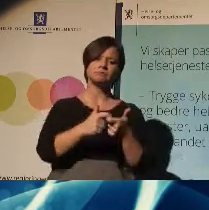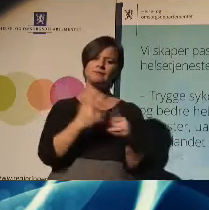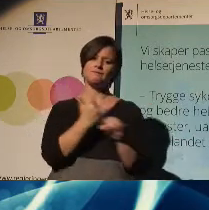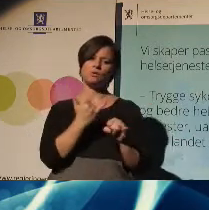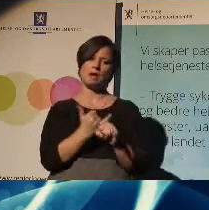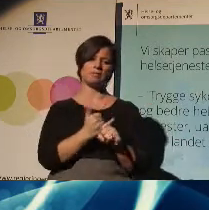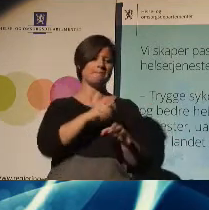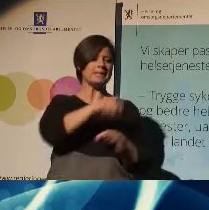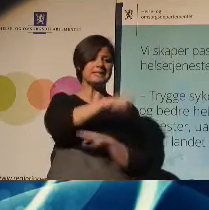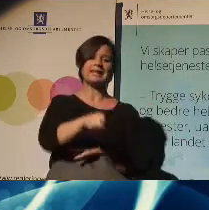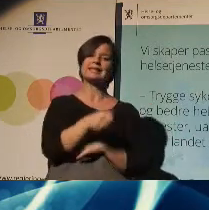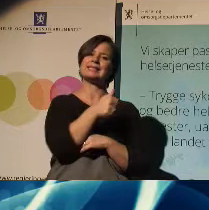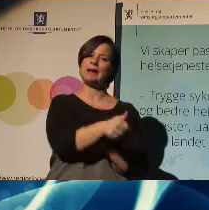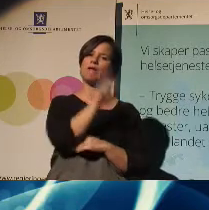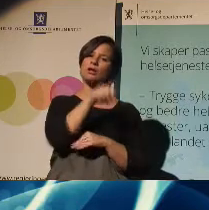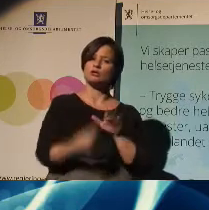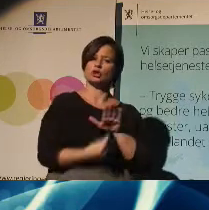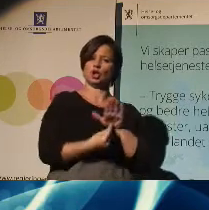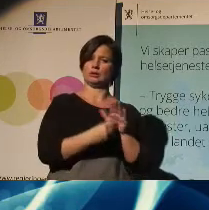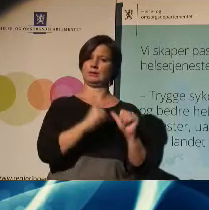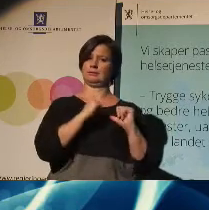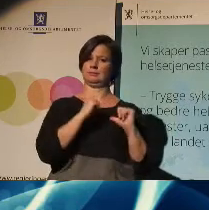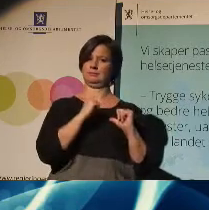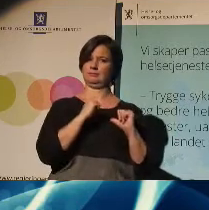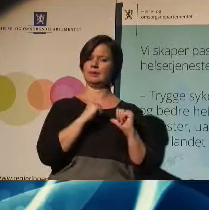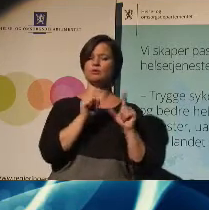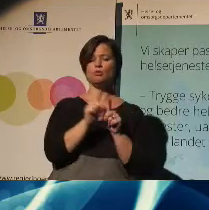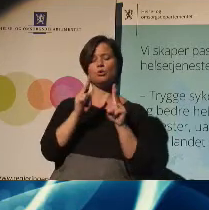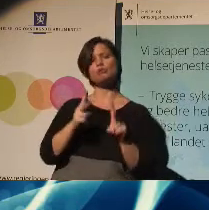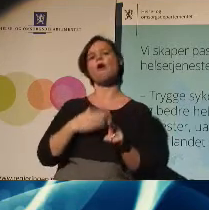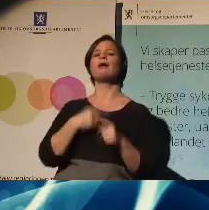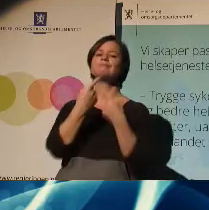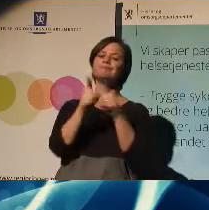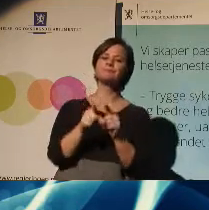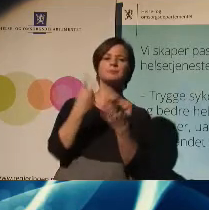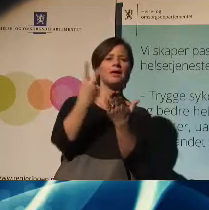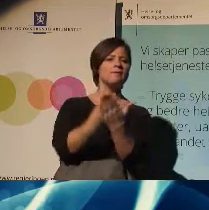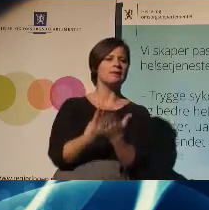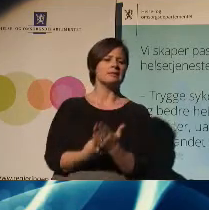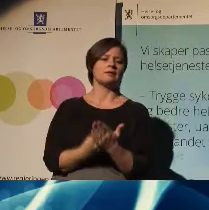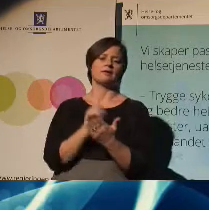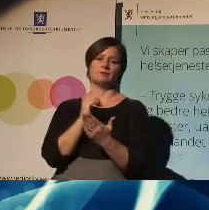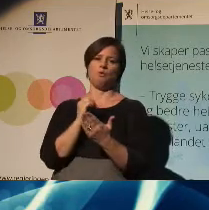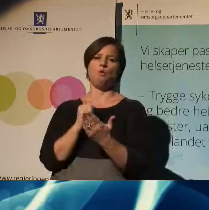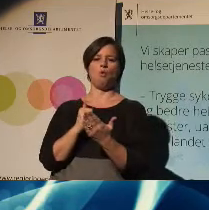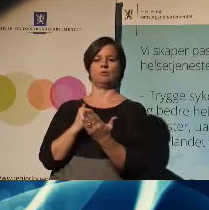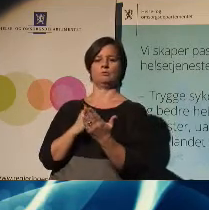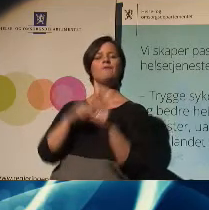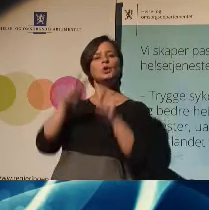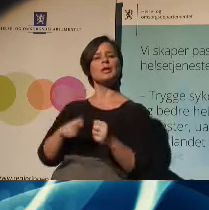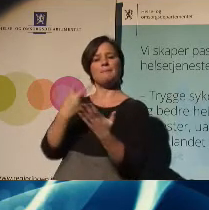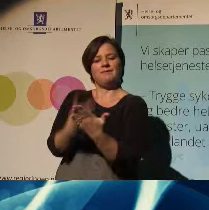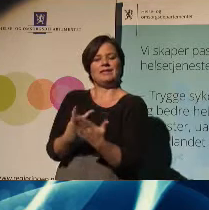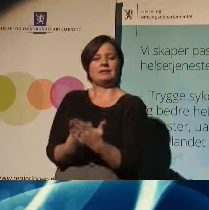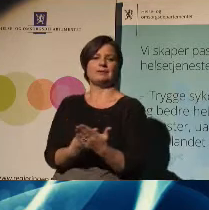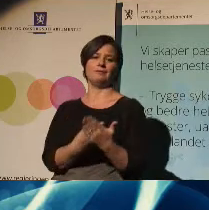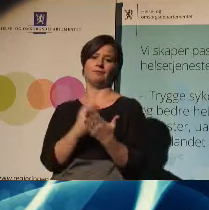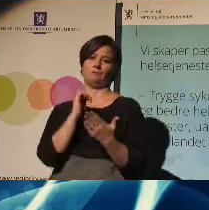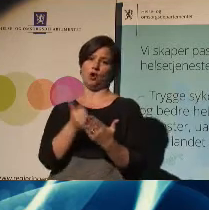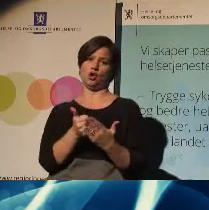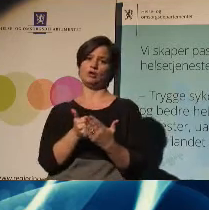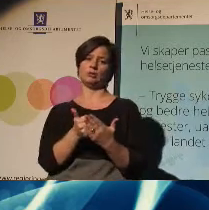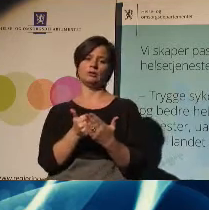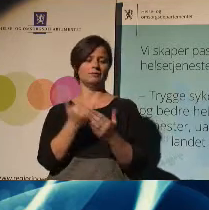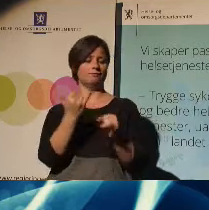support. And we have a guideline outlining all the evidence for healthy food for people with Parkinson's. And although this is in Dutch, we even